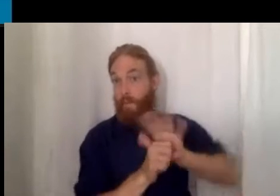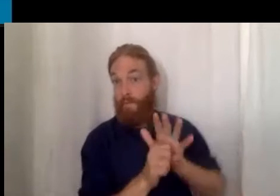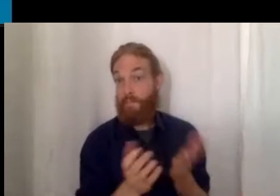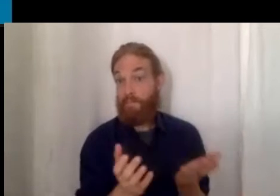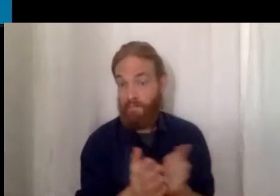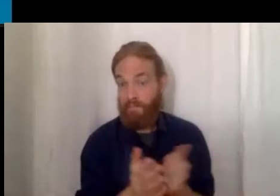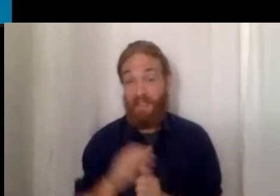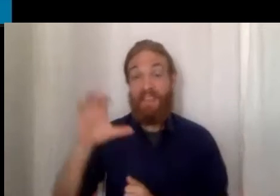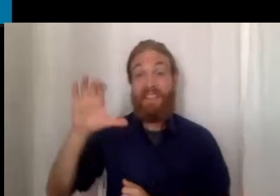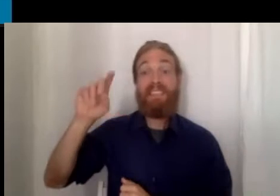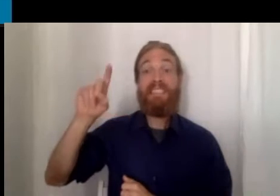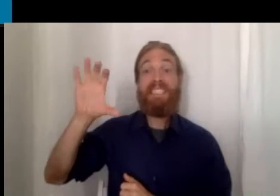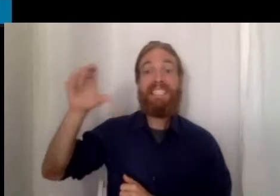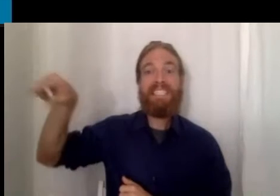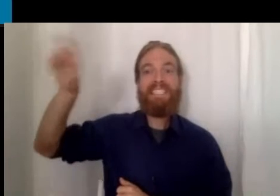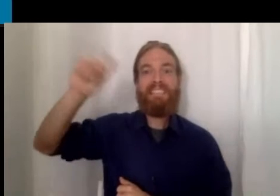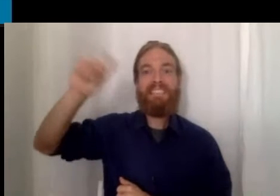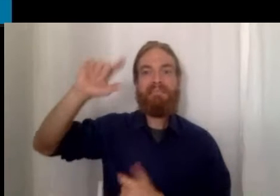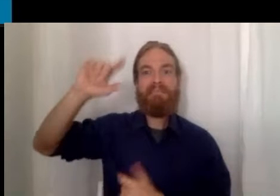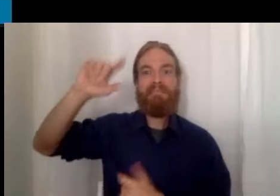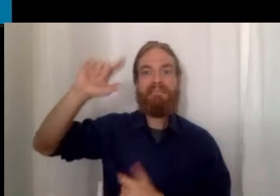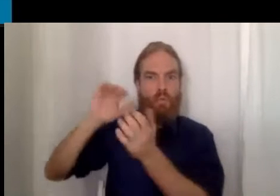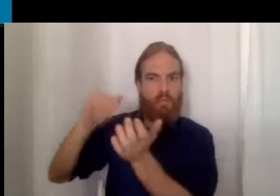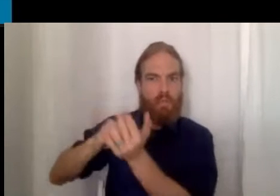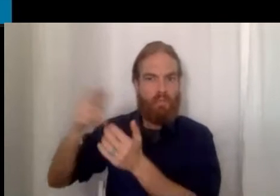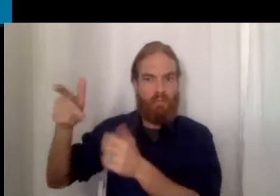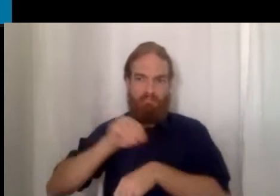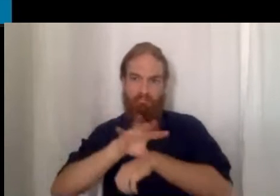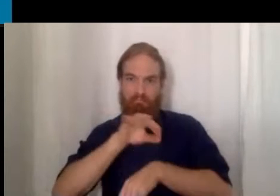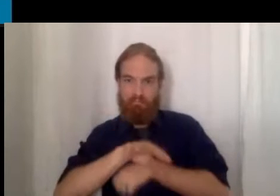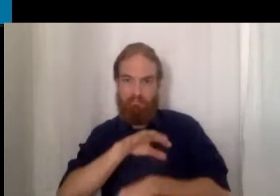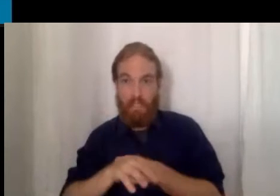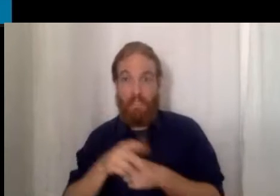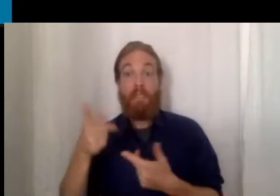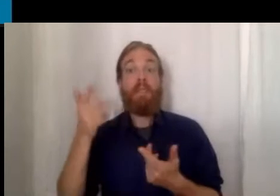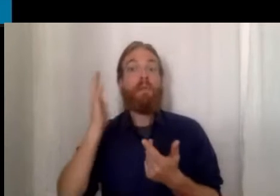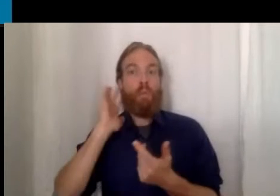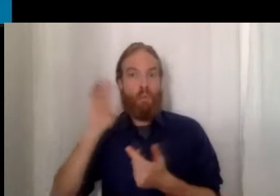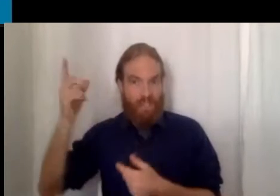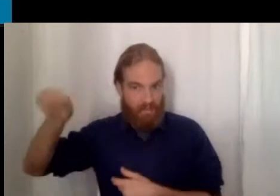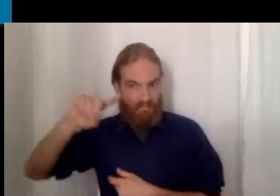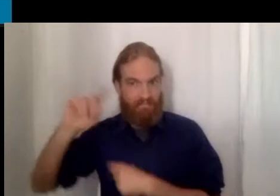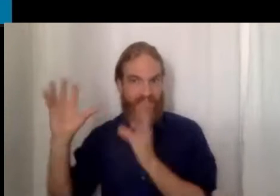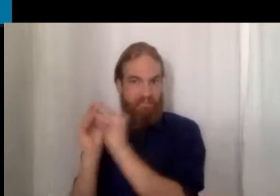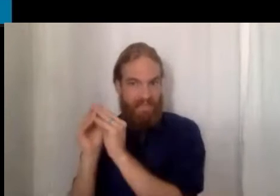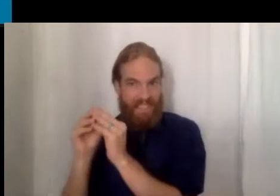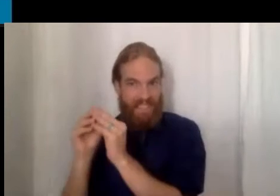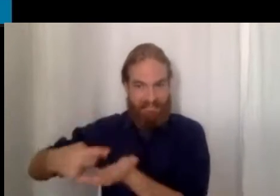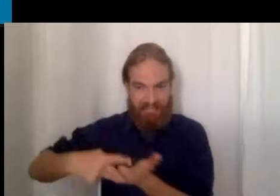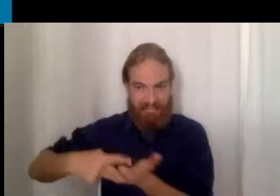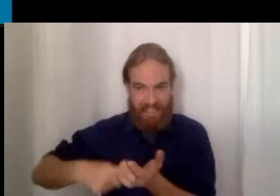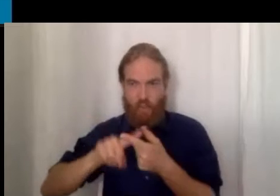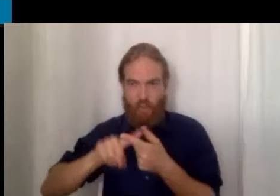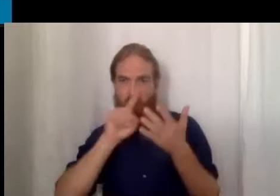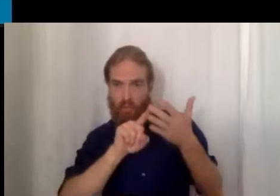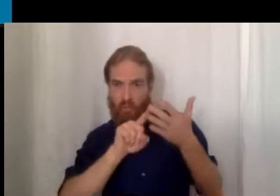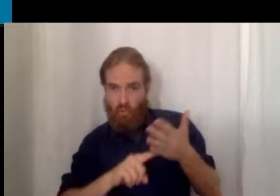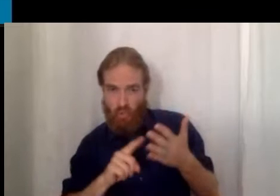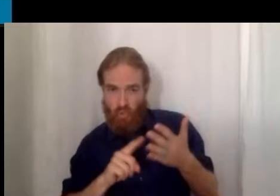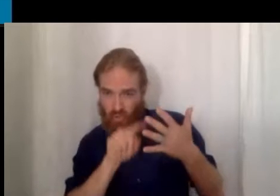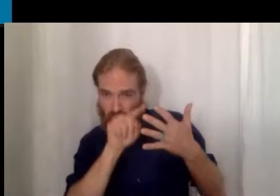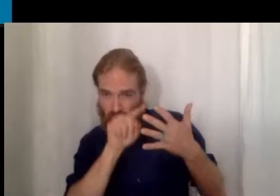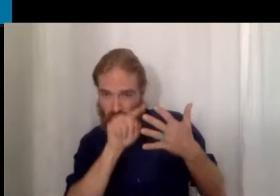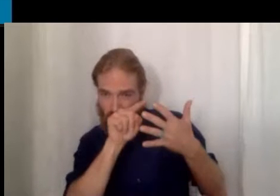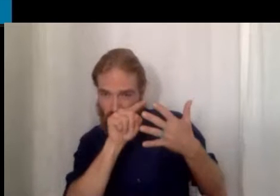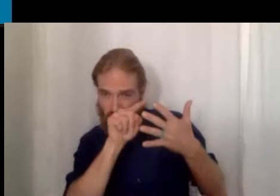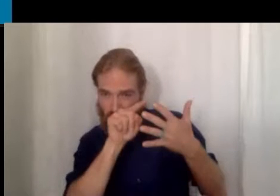or ACIP, are going to meet to discuss the research and will hopefully vote on authorizing these